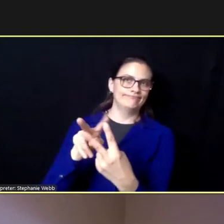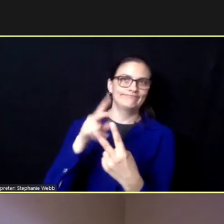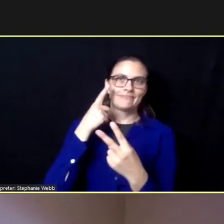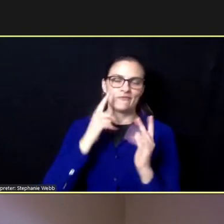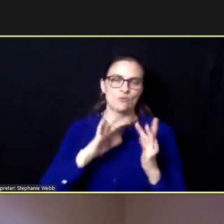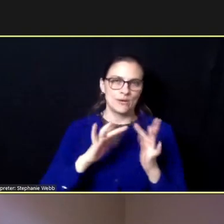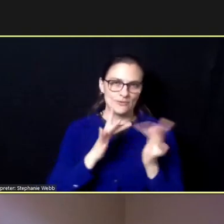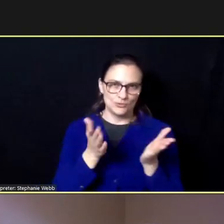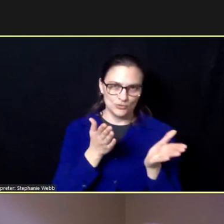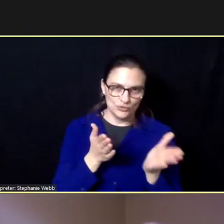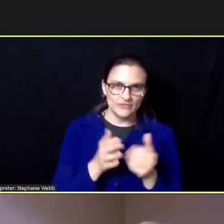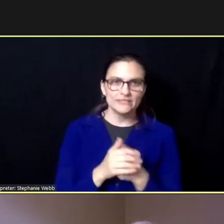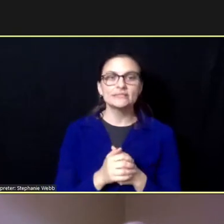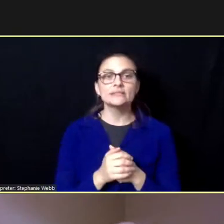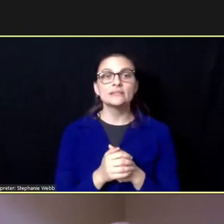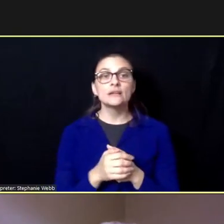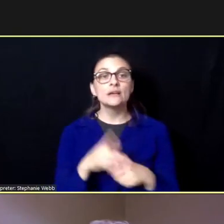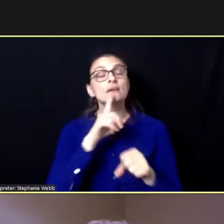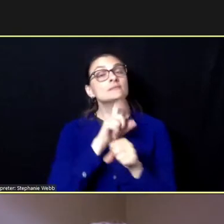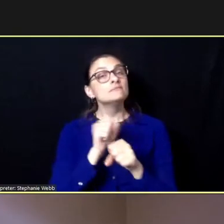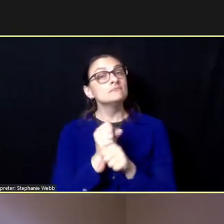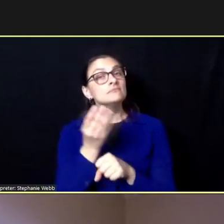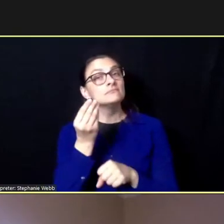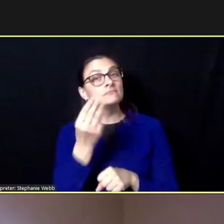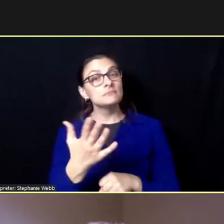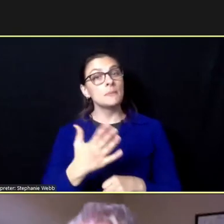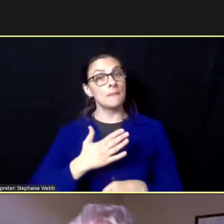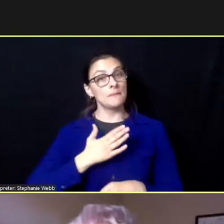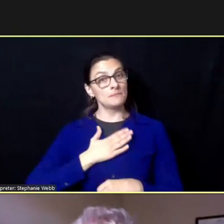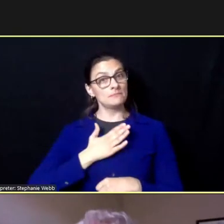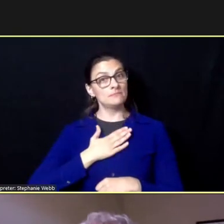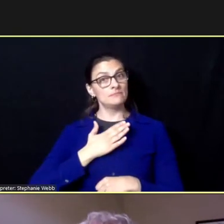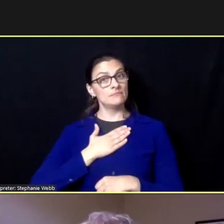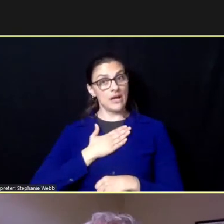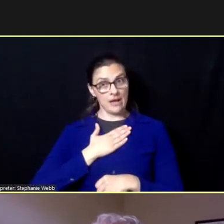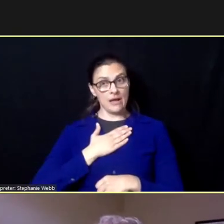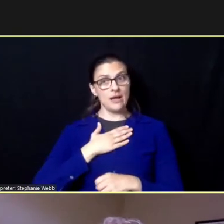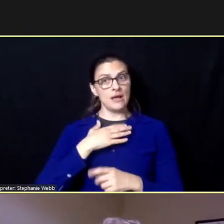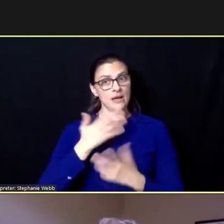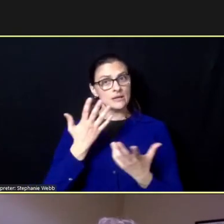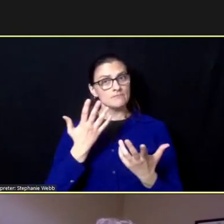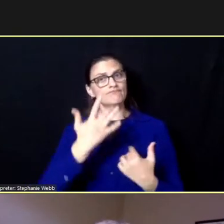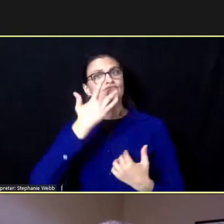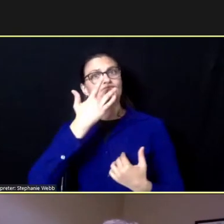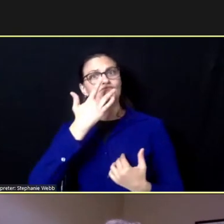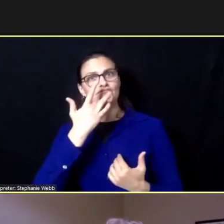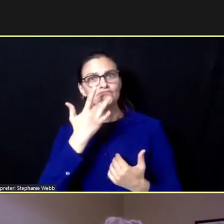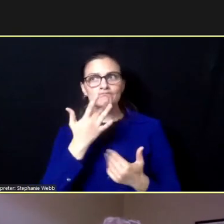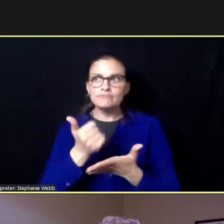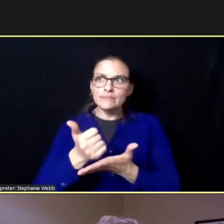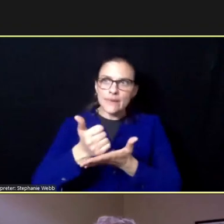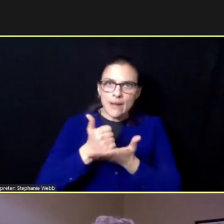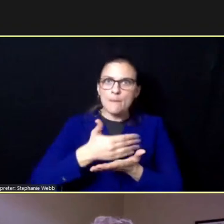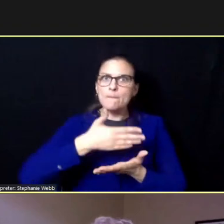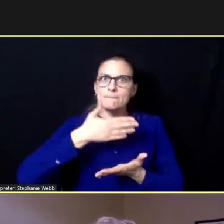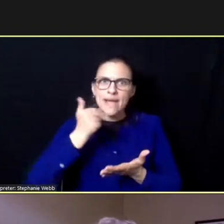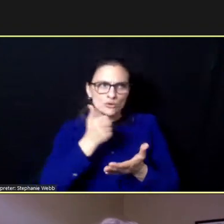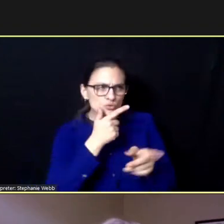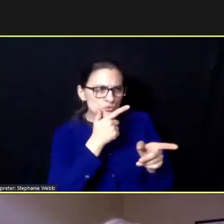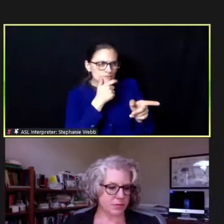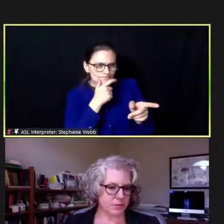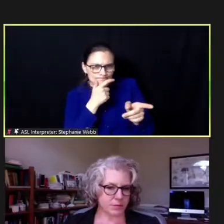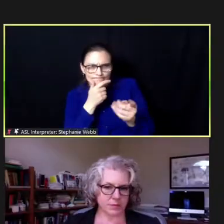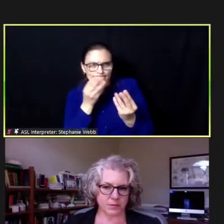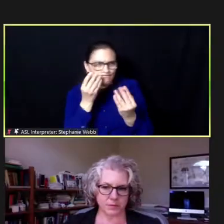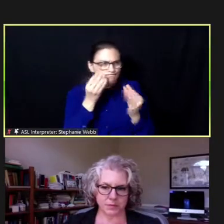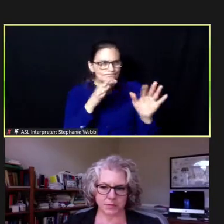What would make a difference to me in trying to select a provider would be whether or not they could